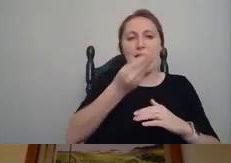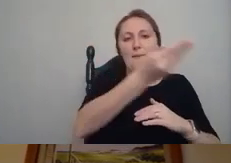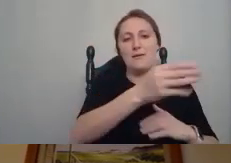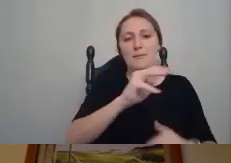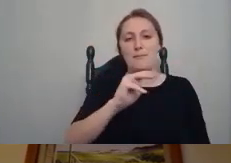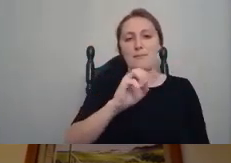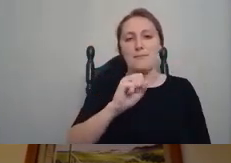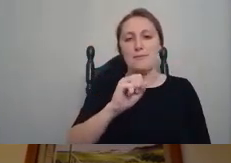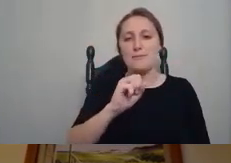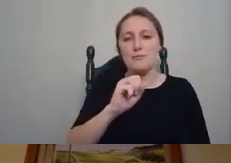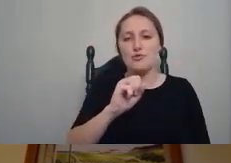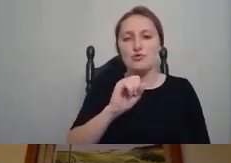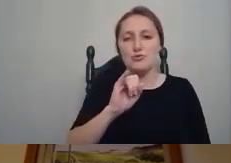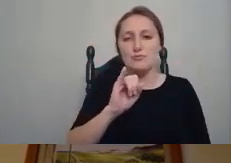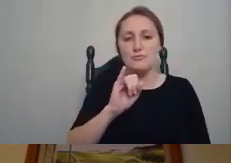at the end of the year.